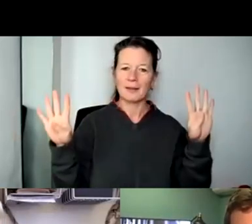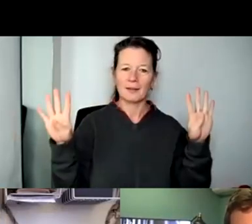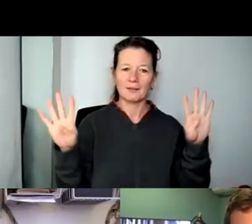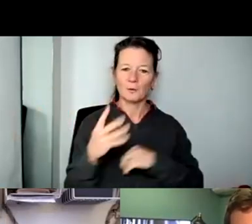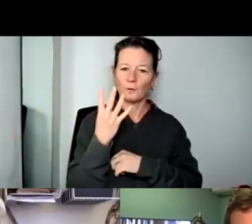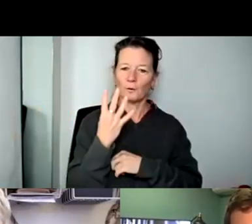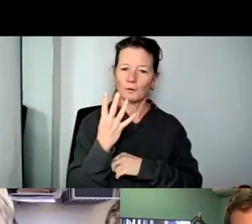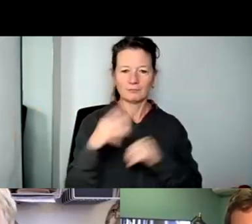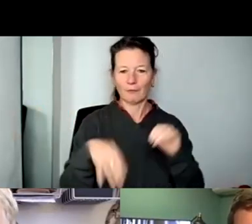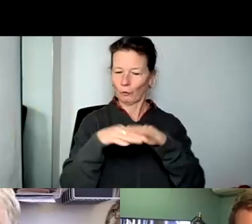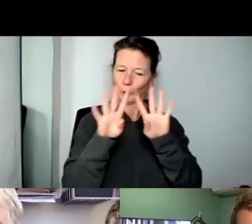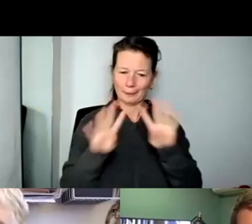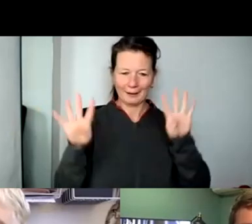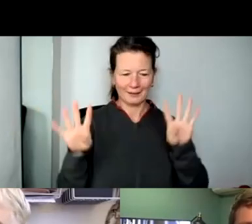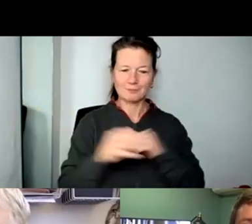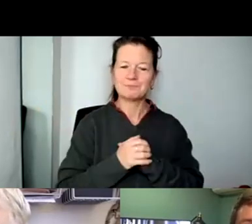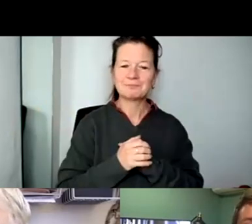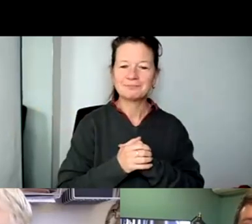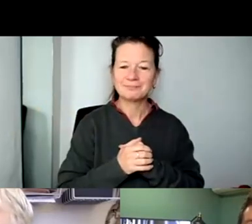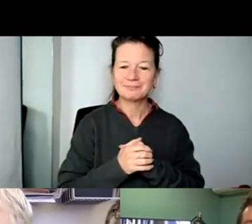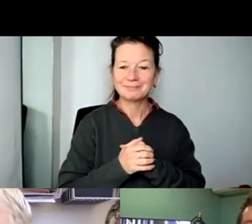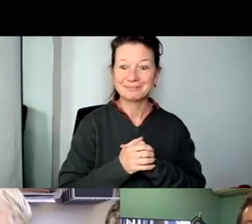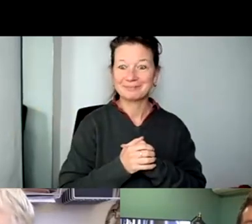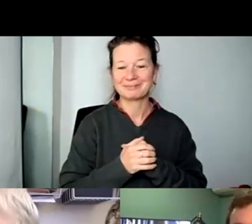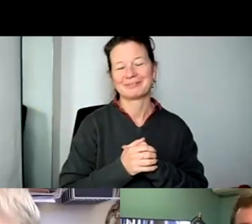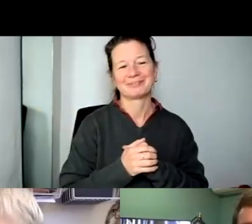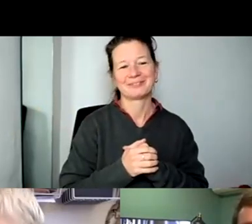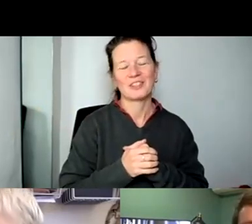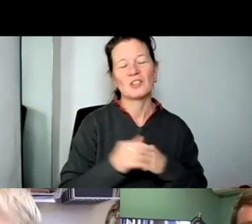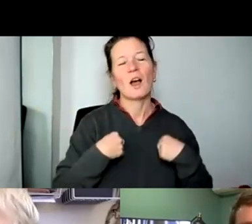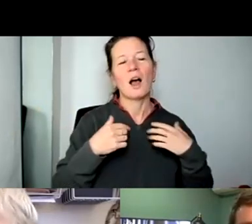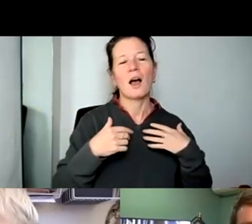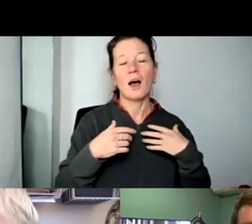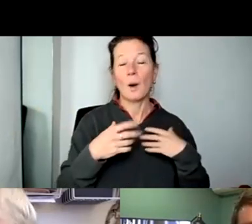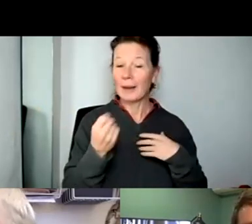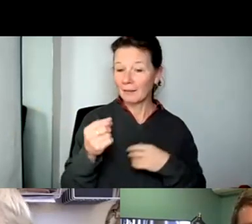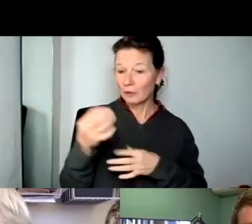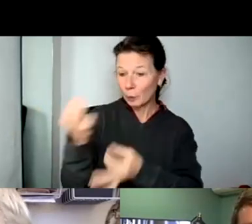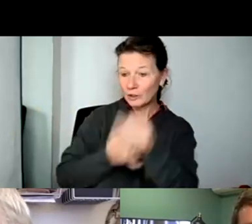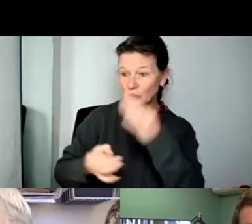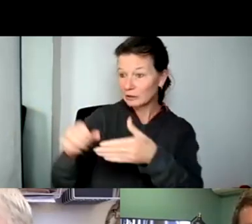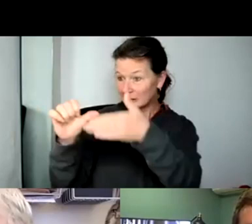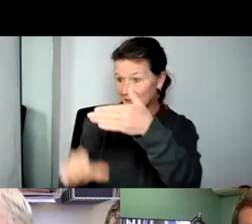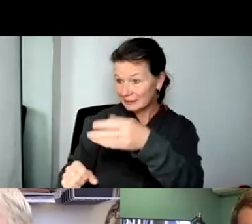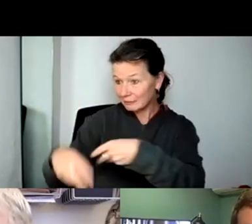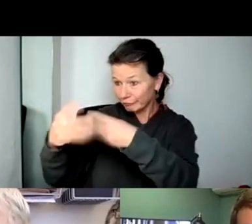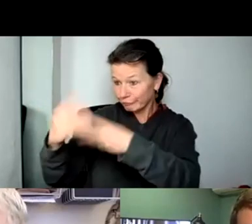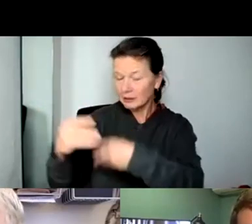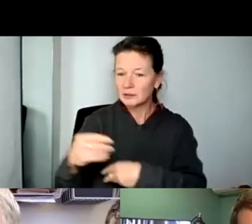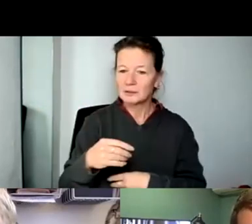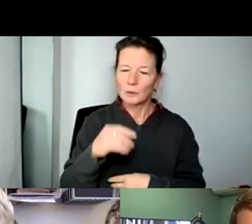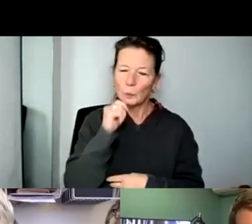panel of people. And I'd like to kind of get, we've got some questions in and I'm going to ask Claire to give me